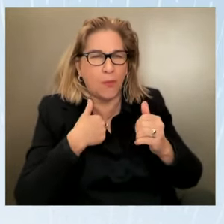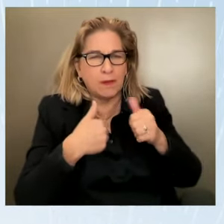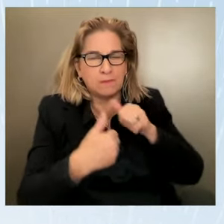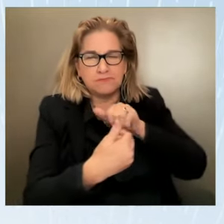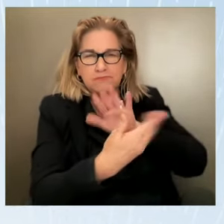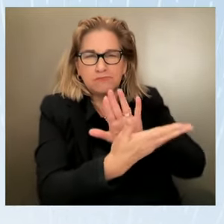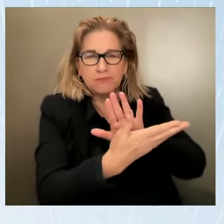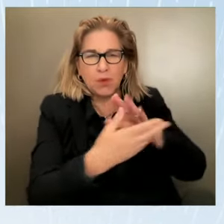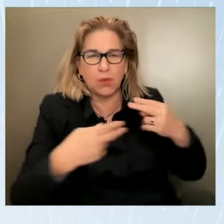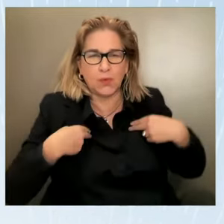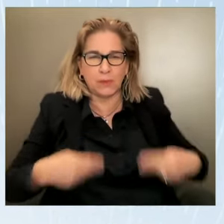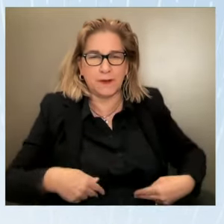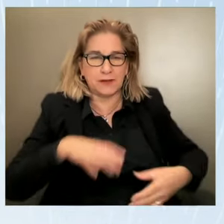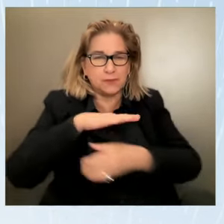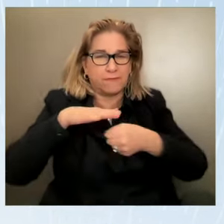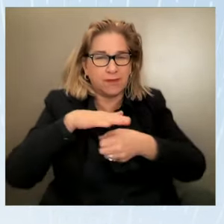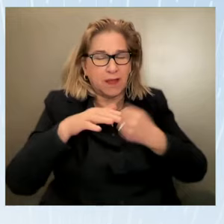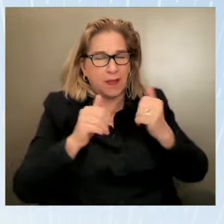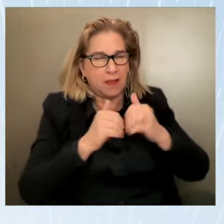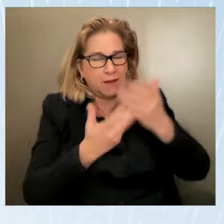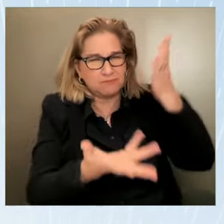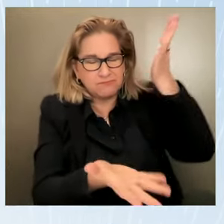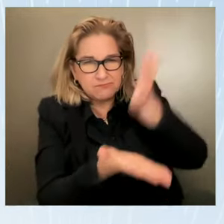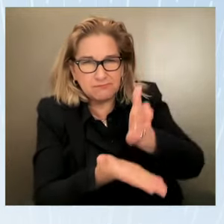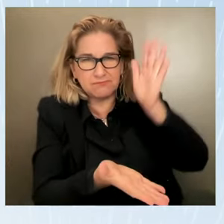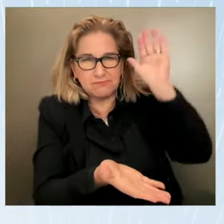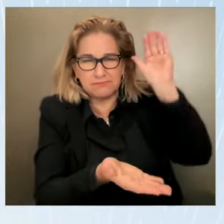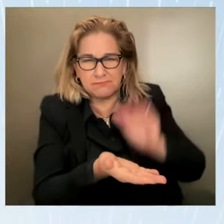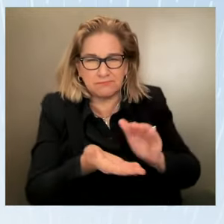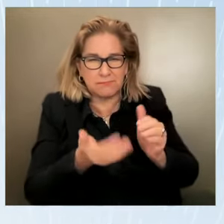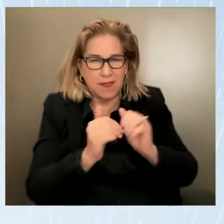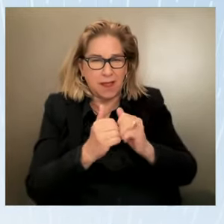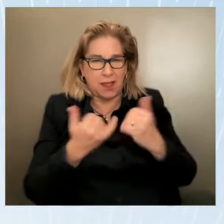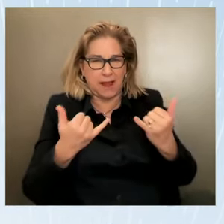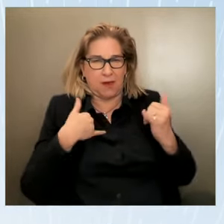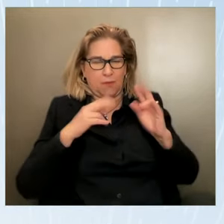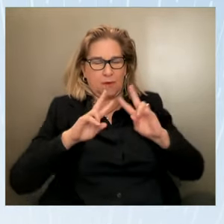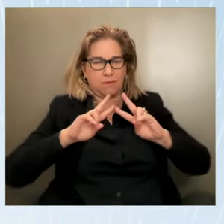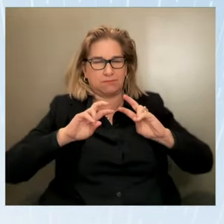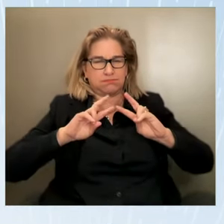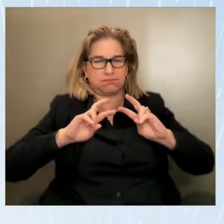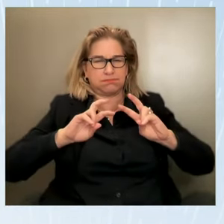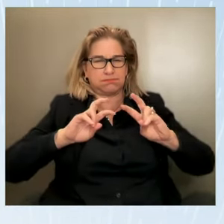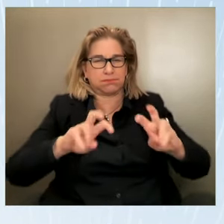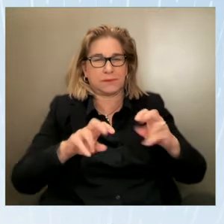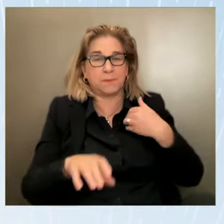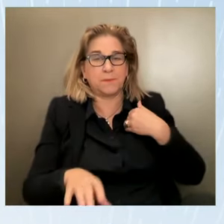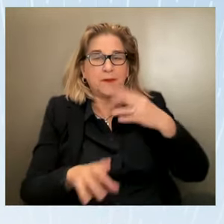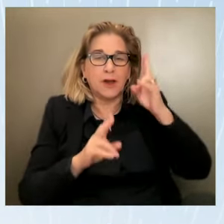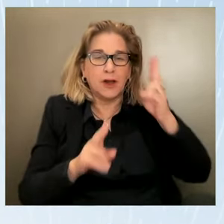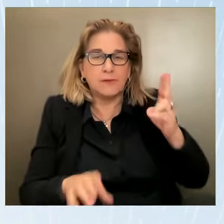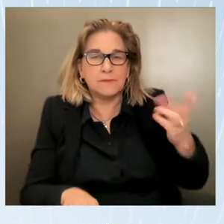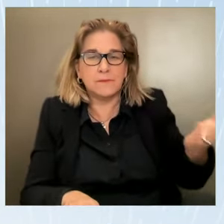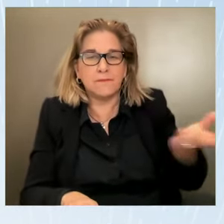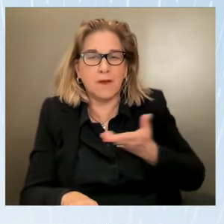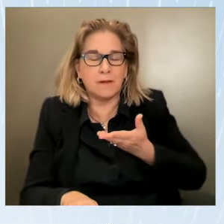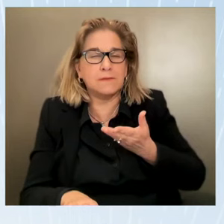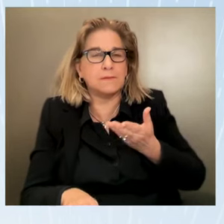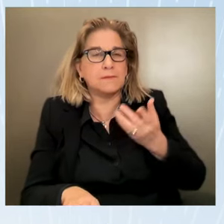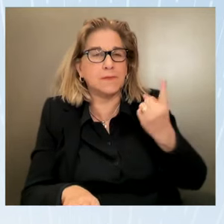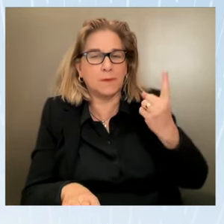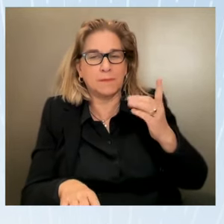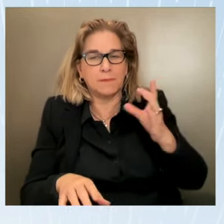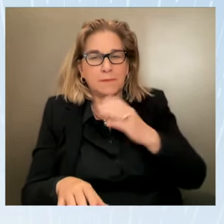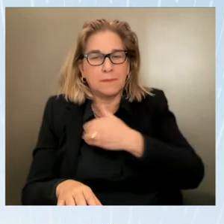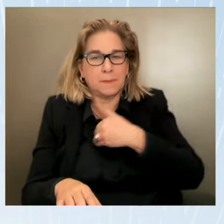a member of the U.S. Advisory Council on Human Trafficking today, and we are inspired and thankful for the Council's